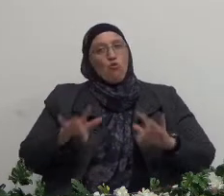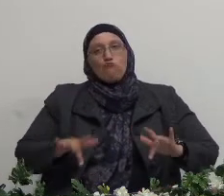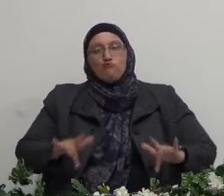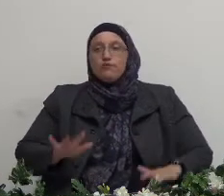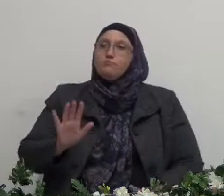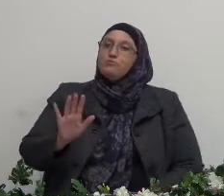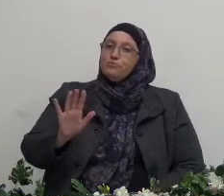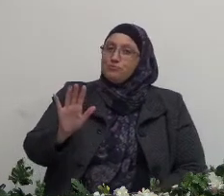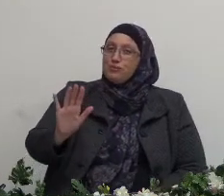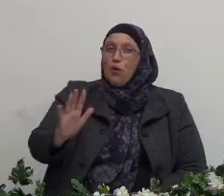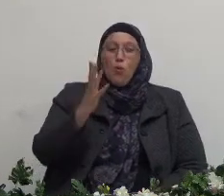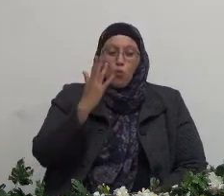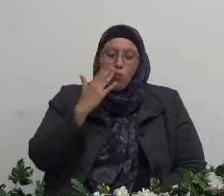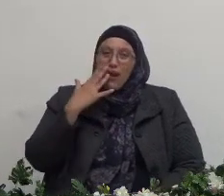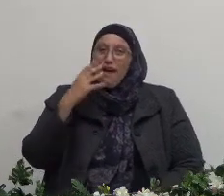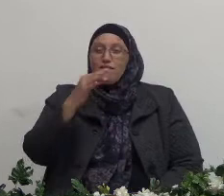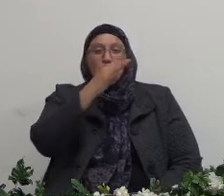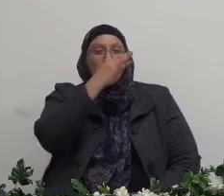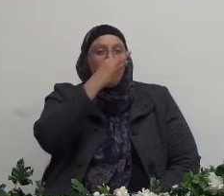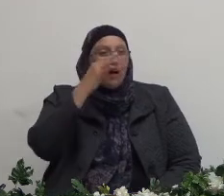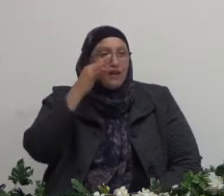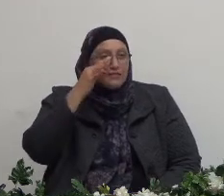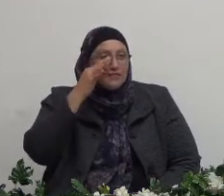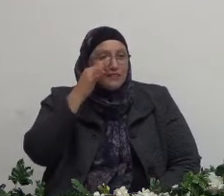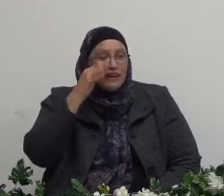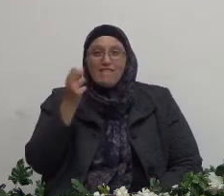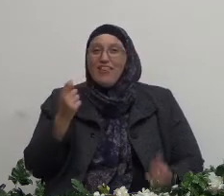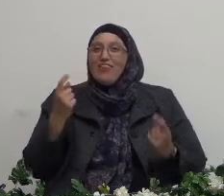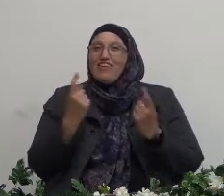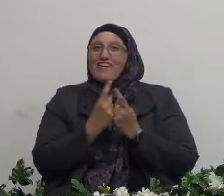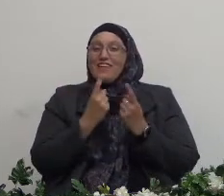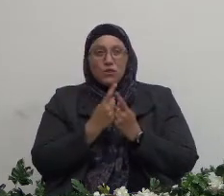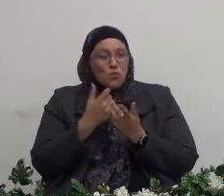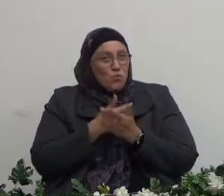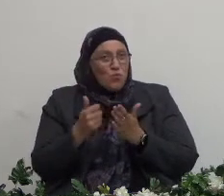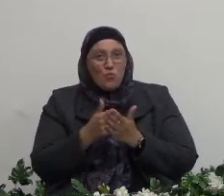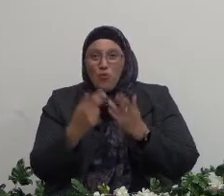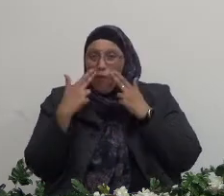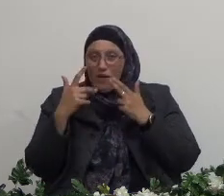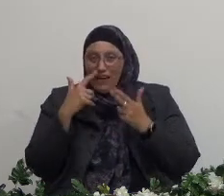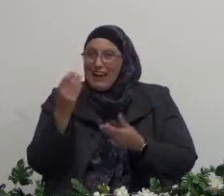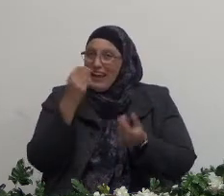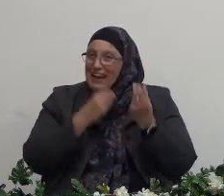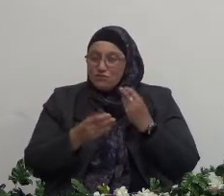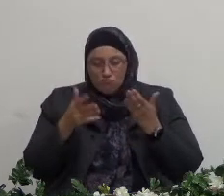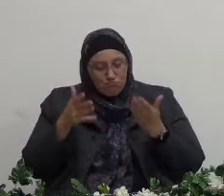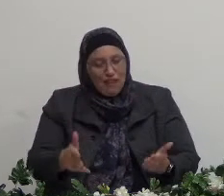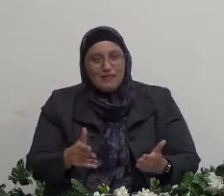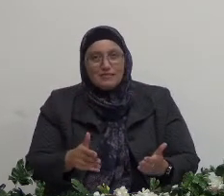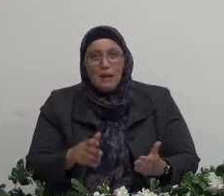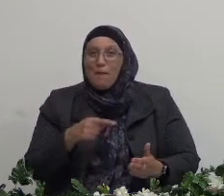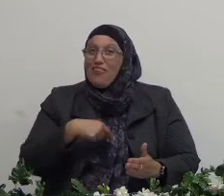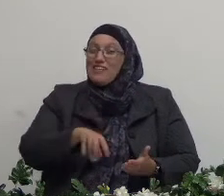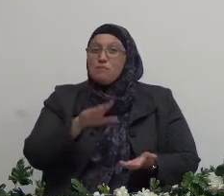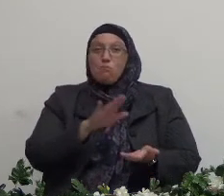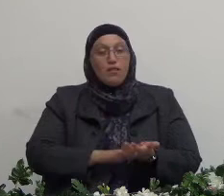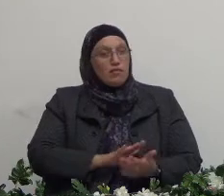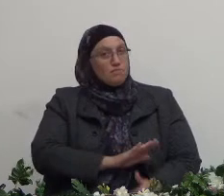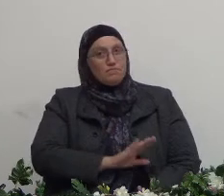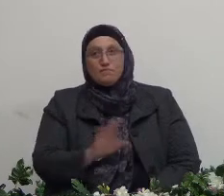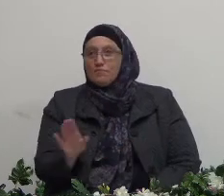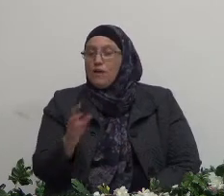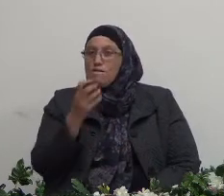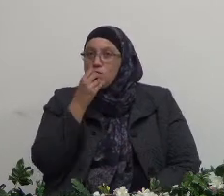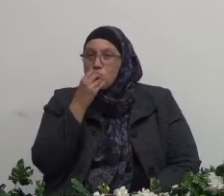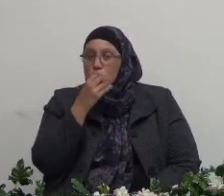there are things that are usually permissible for them. And in Shahr Ramadhan, don't become permissible for the whole